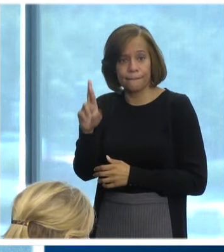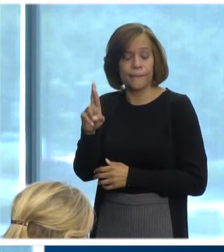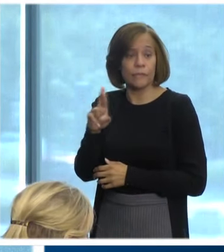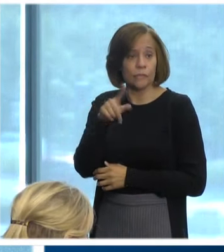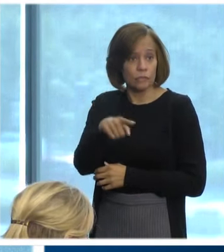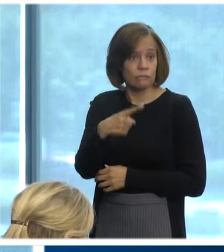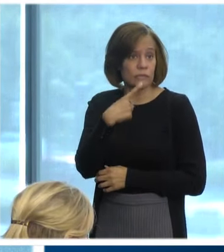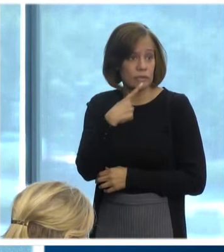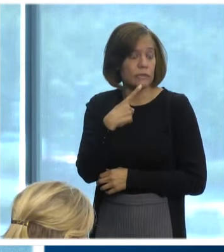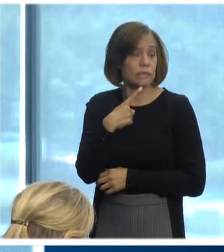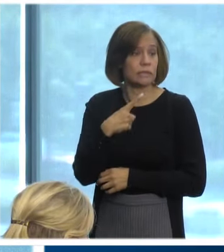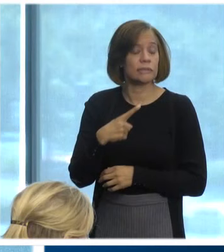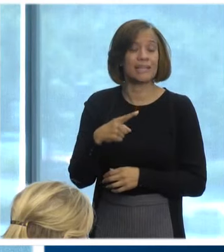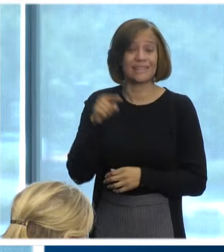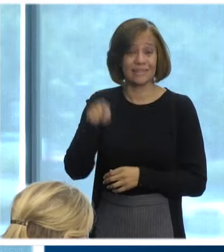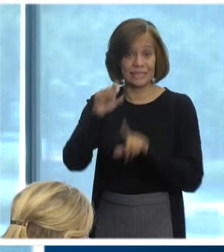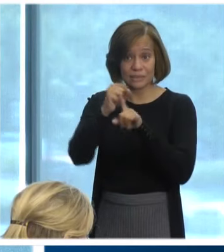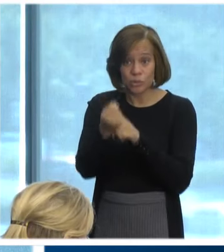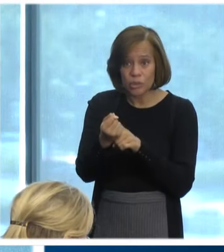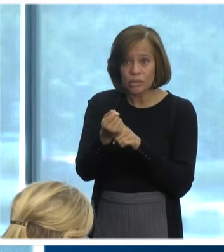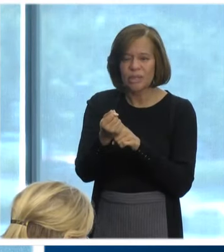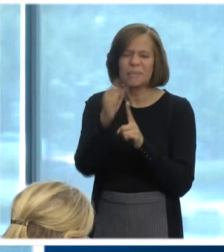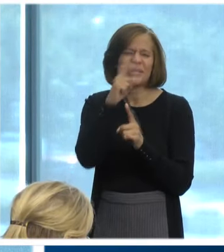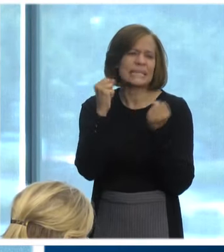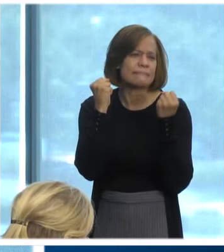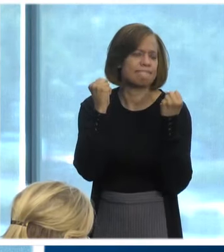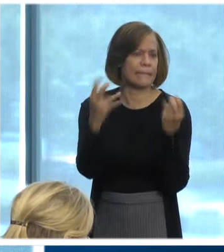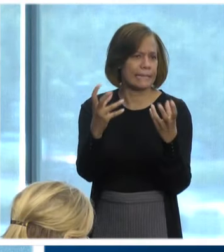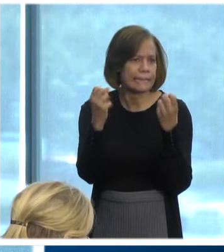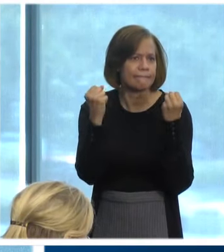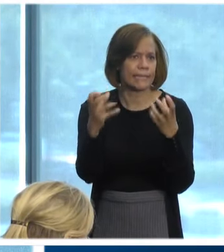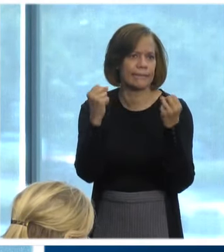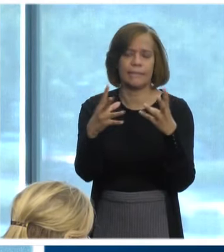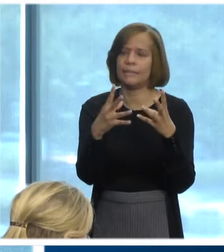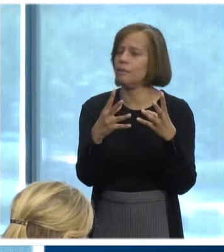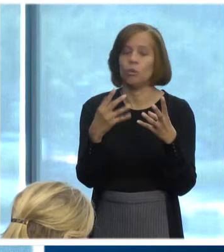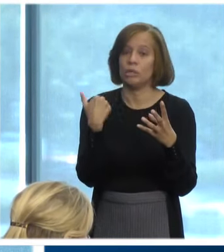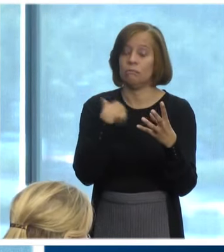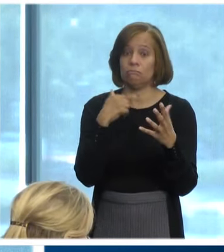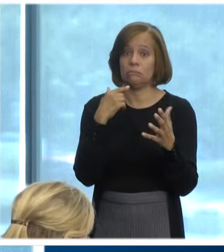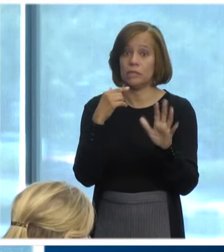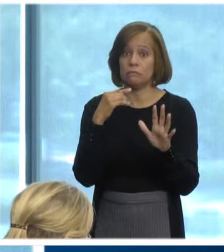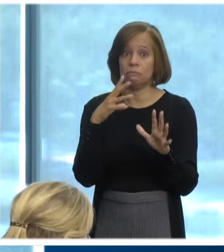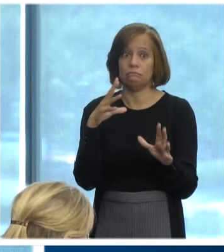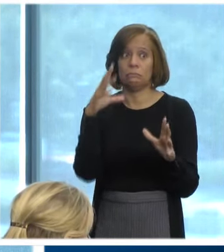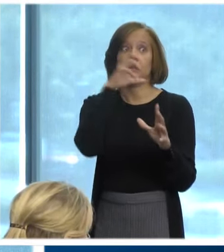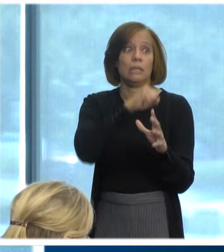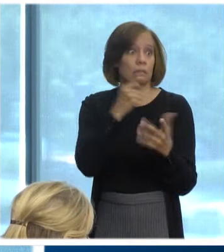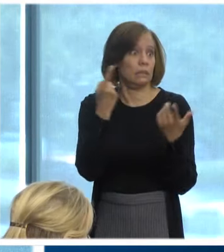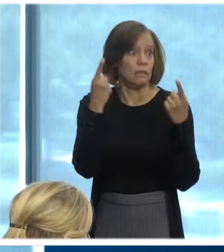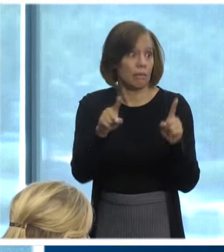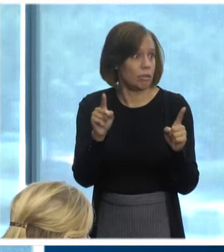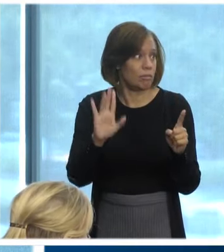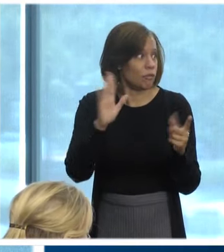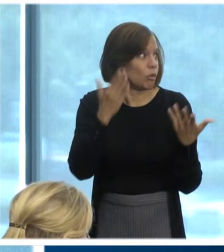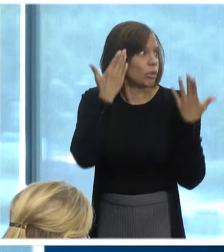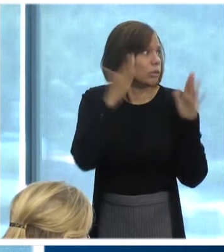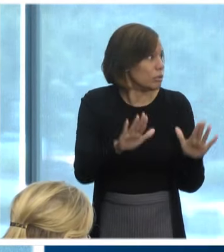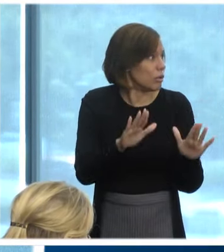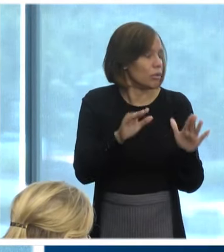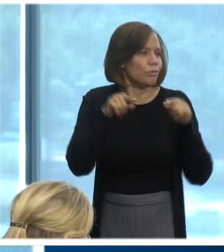times, this incident, the magnitude of this incident has never been anticipated by anyone negotiating a collective bargaining